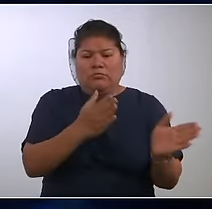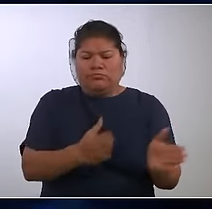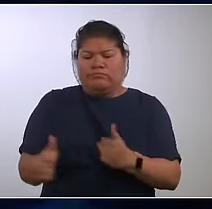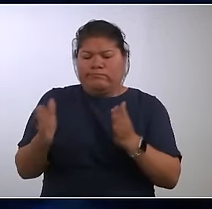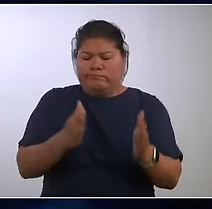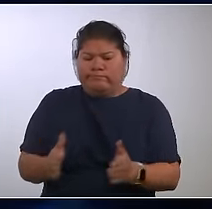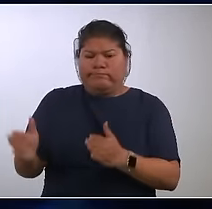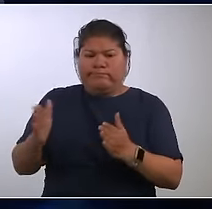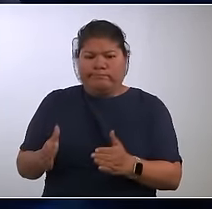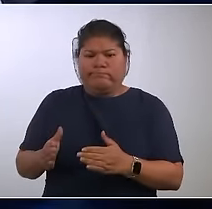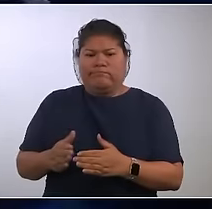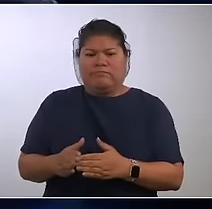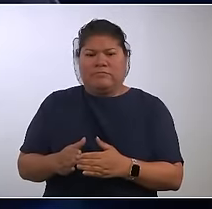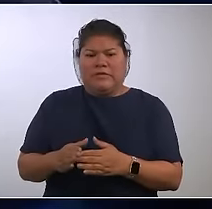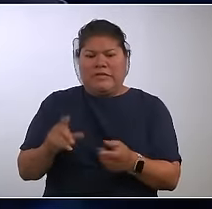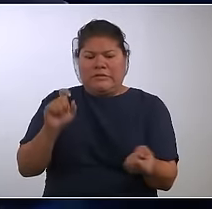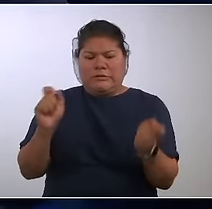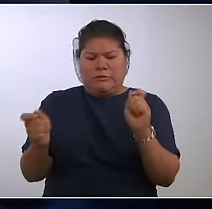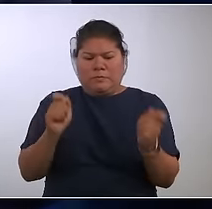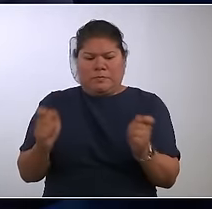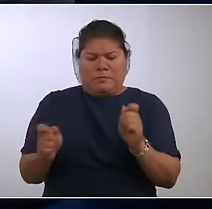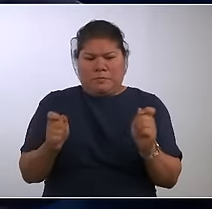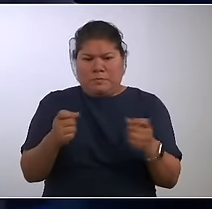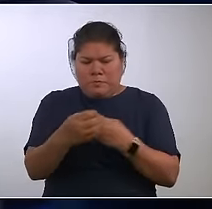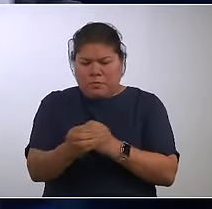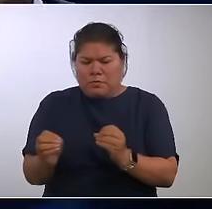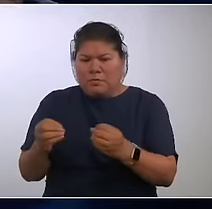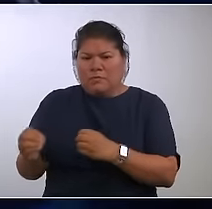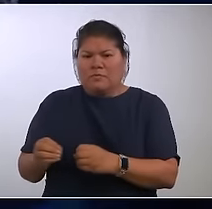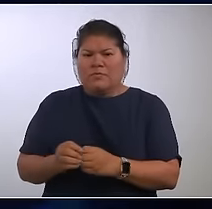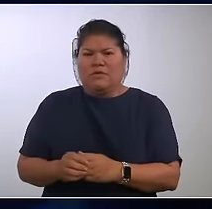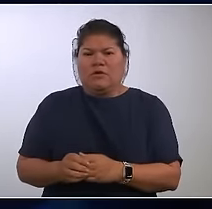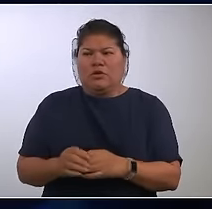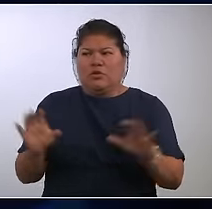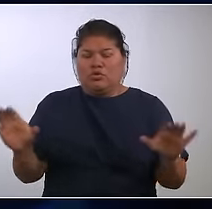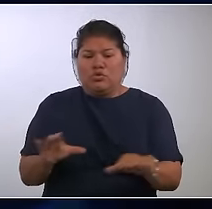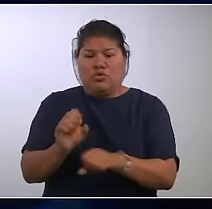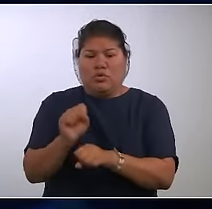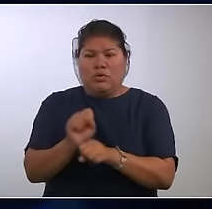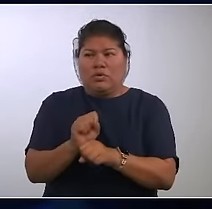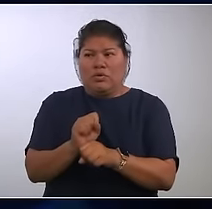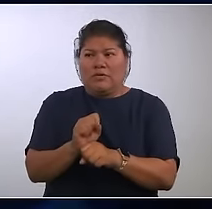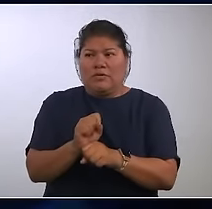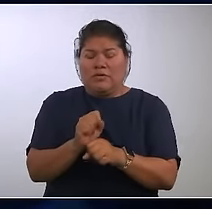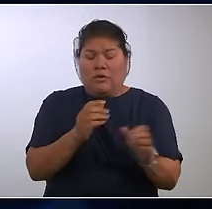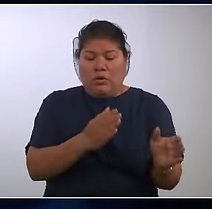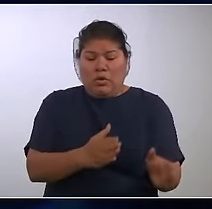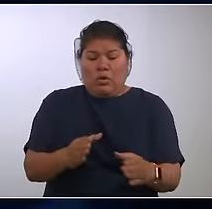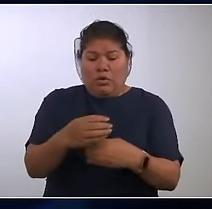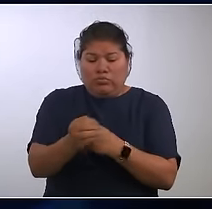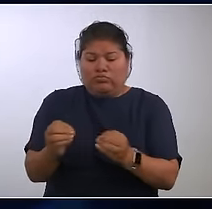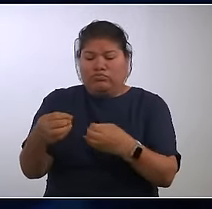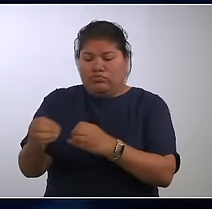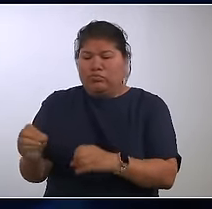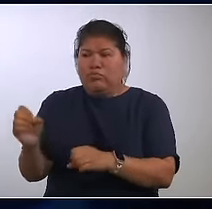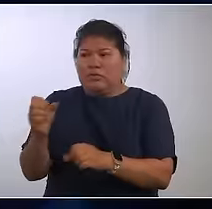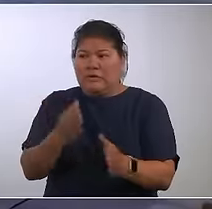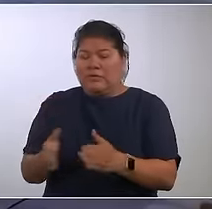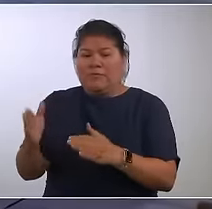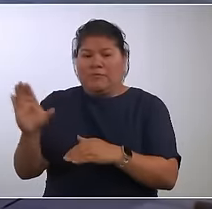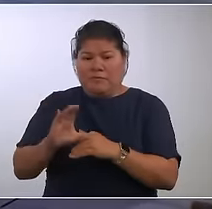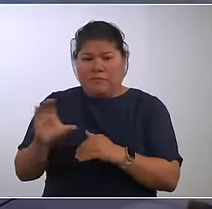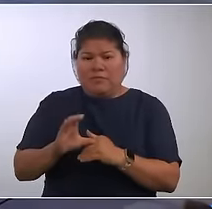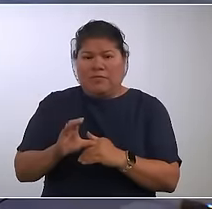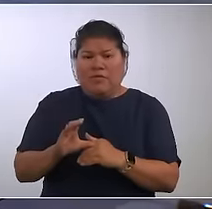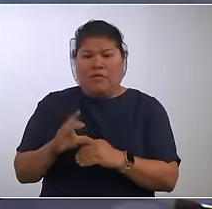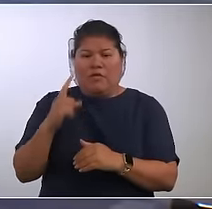organicen. Organization. Que reestructuren. Restructuring. Que hagan el trabajo de organizar a la iglesia. That they would do the work of organizing